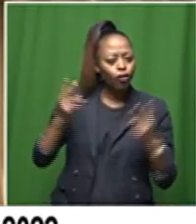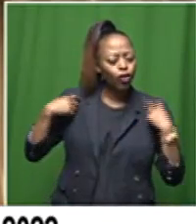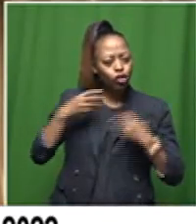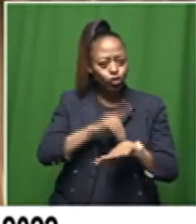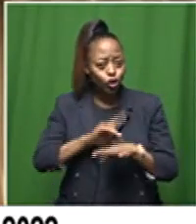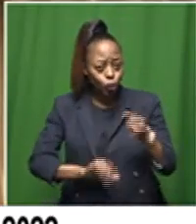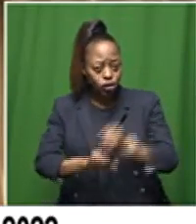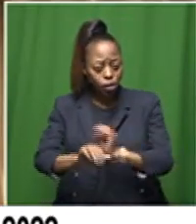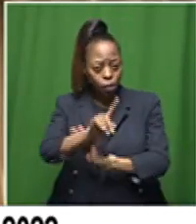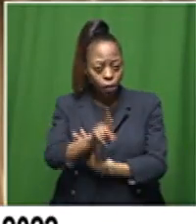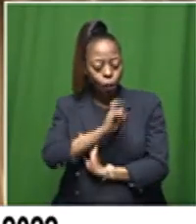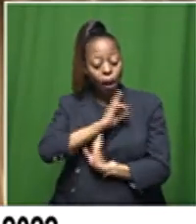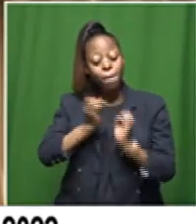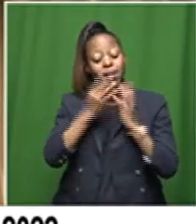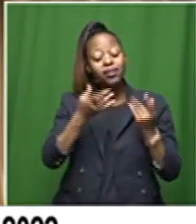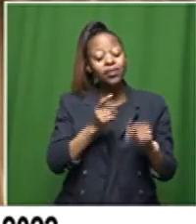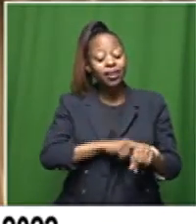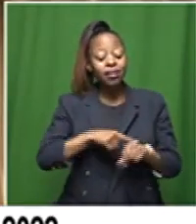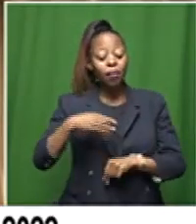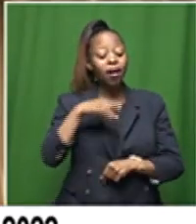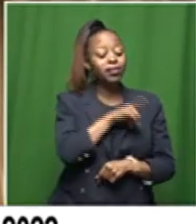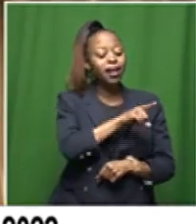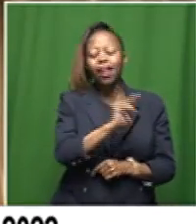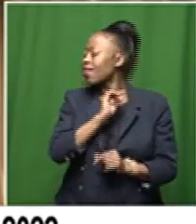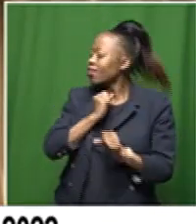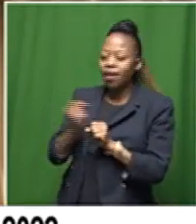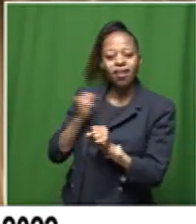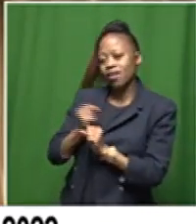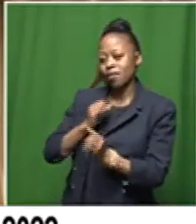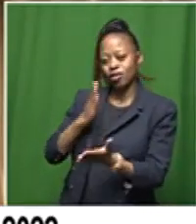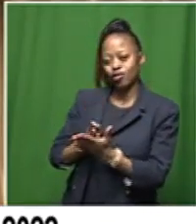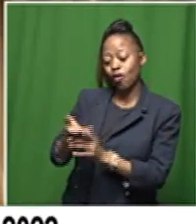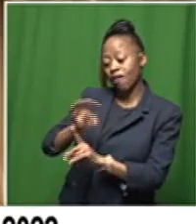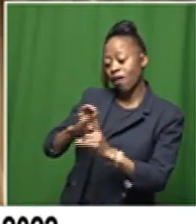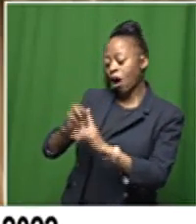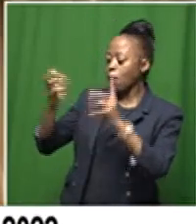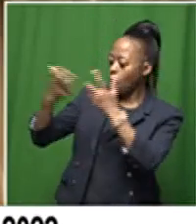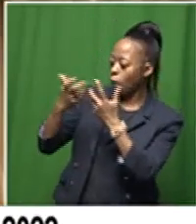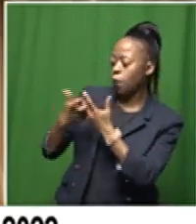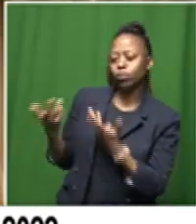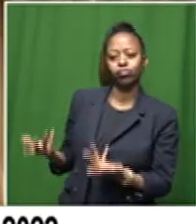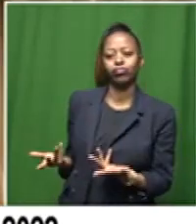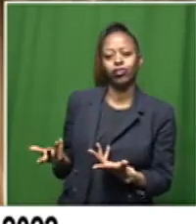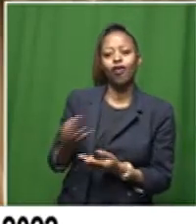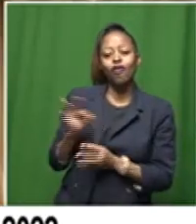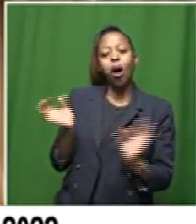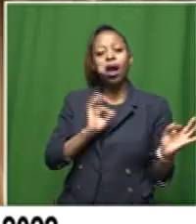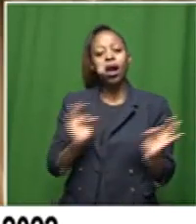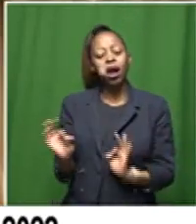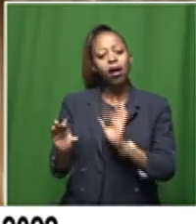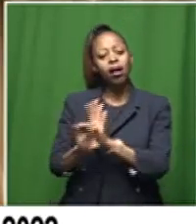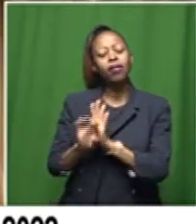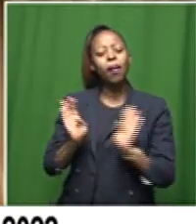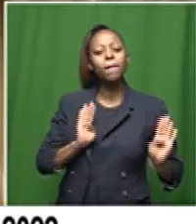where councils have been weak is in ensuring an enabling environment for appropriate